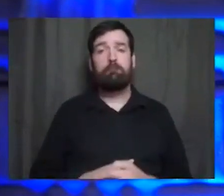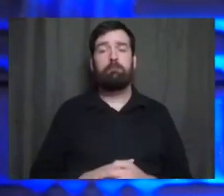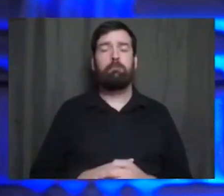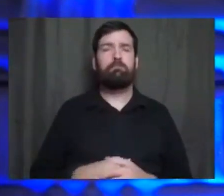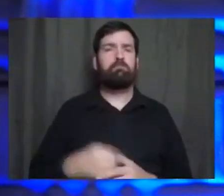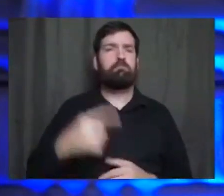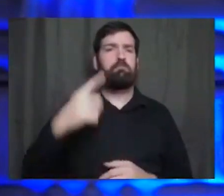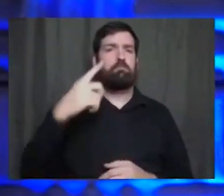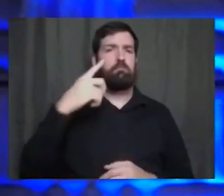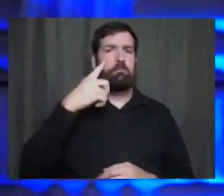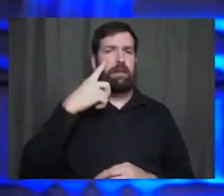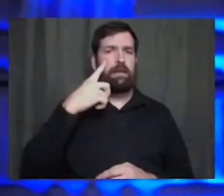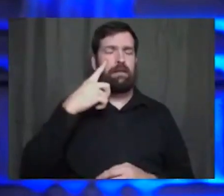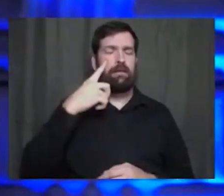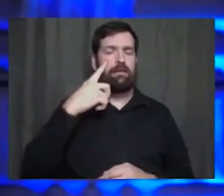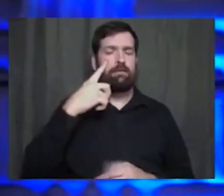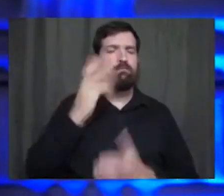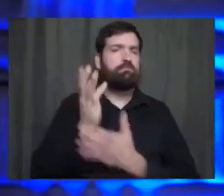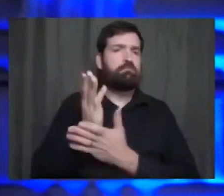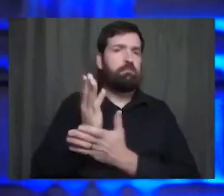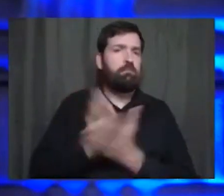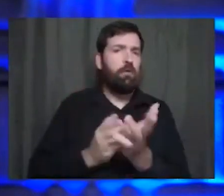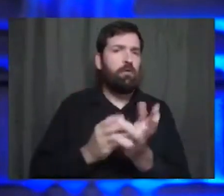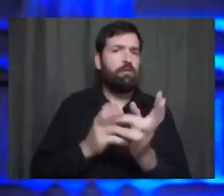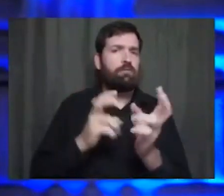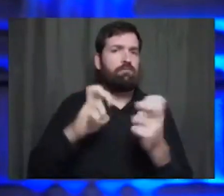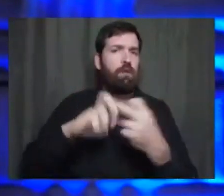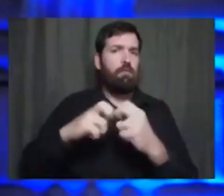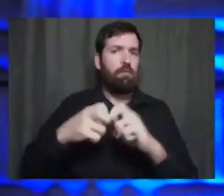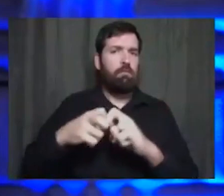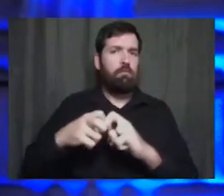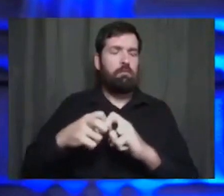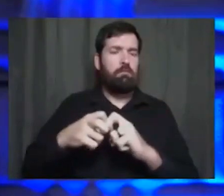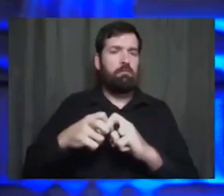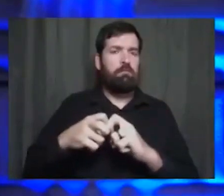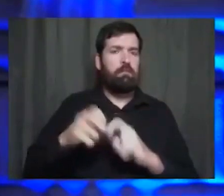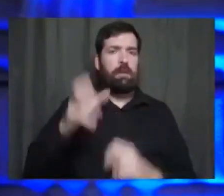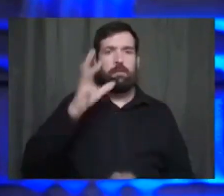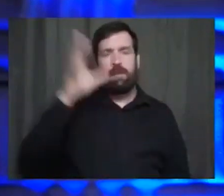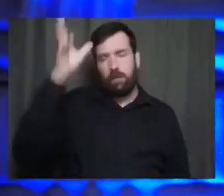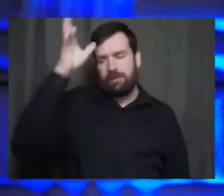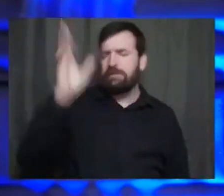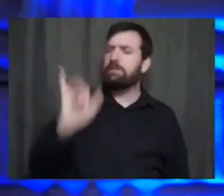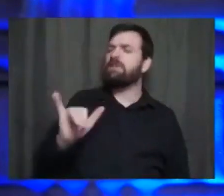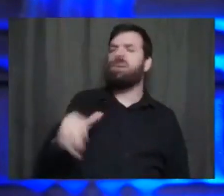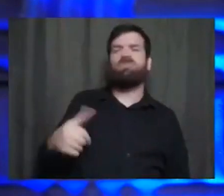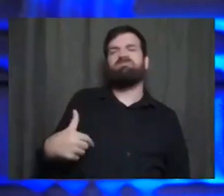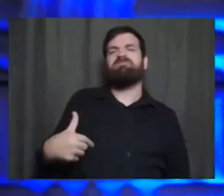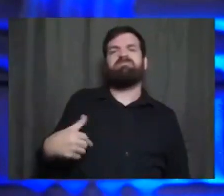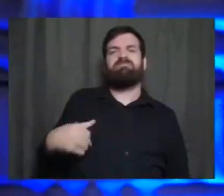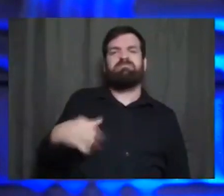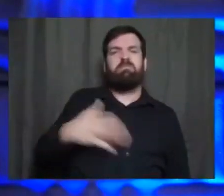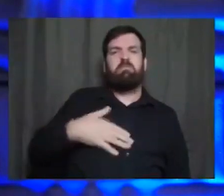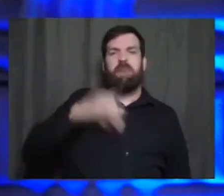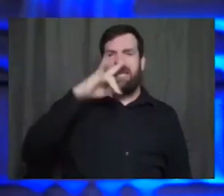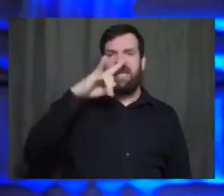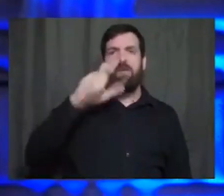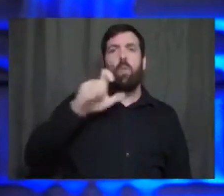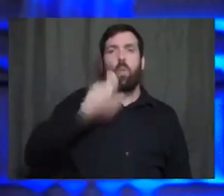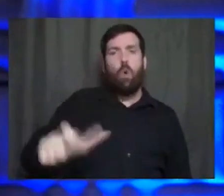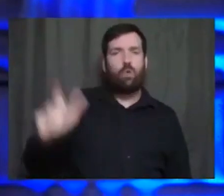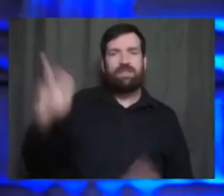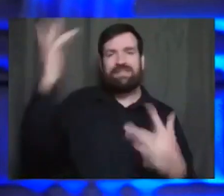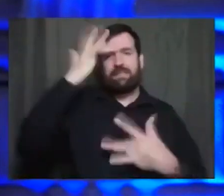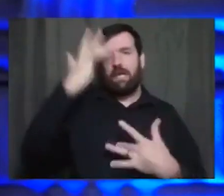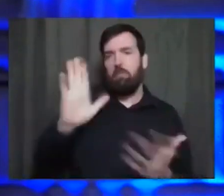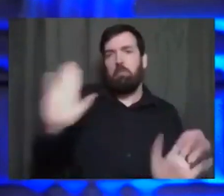of the problem might be that parents are like, I don't think my kid's going to get this disease, and so I'm not going to